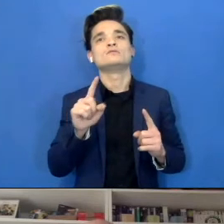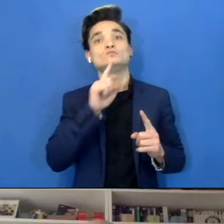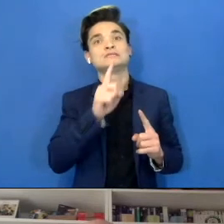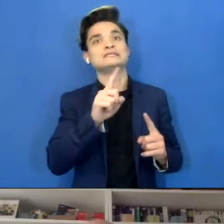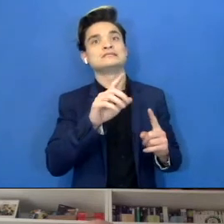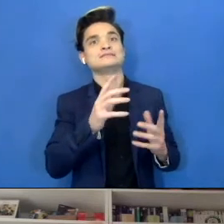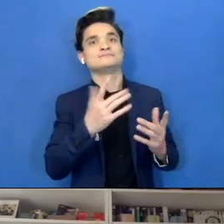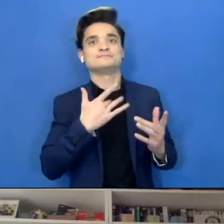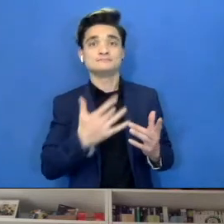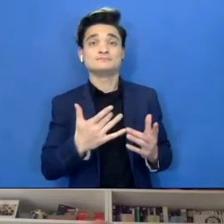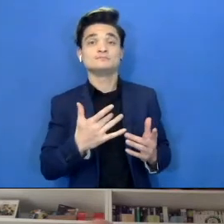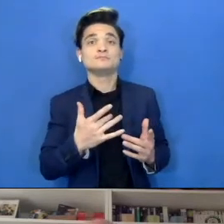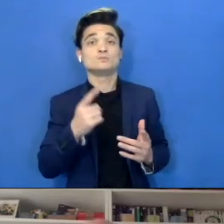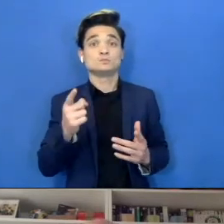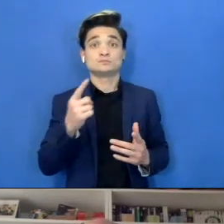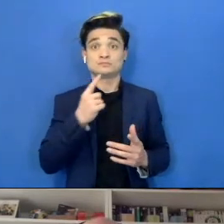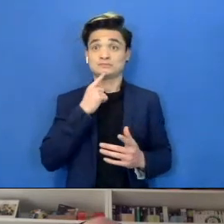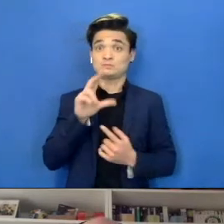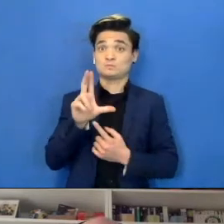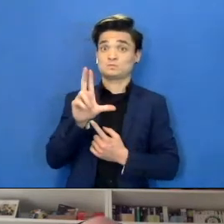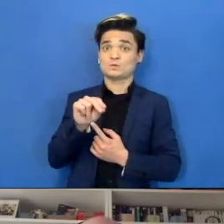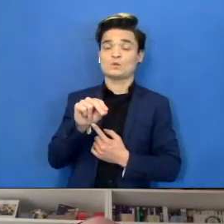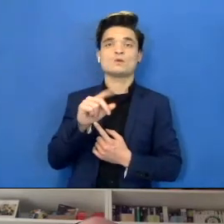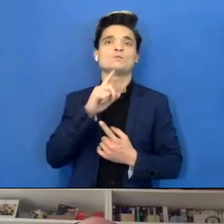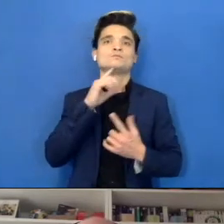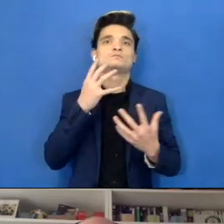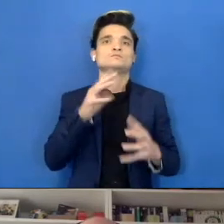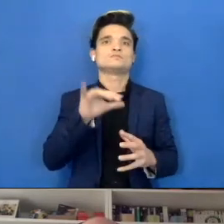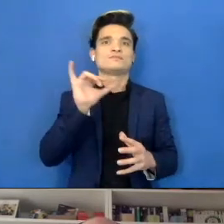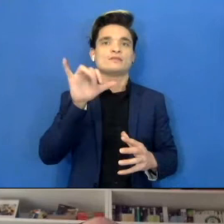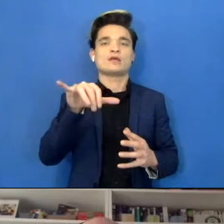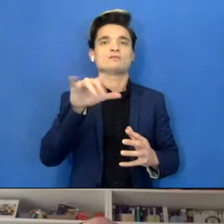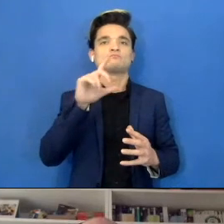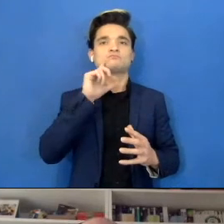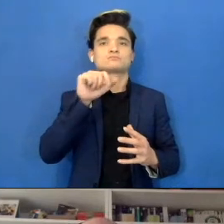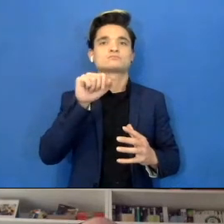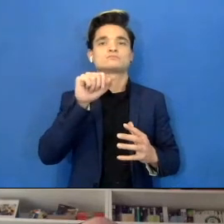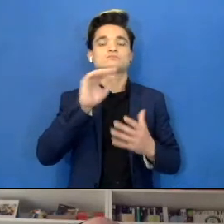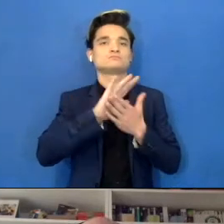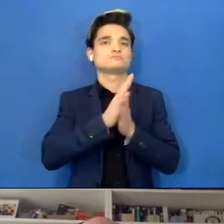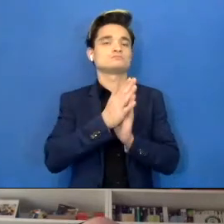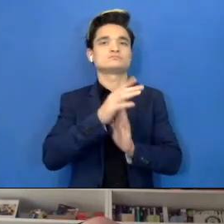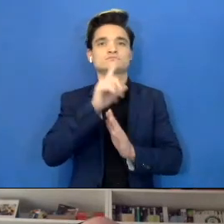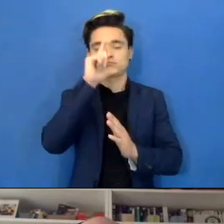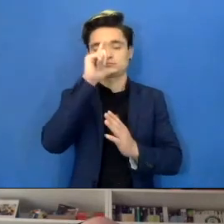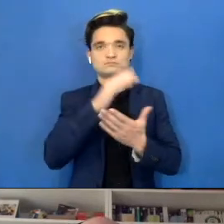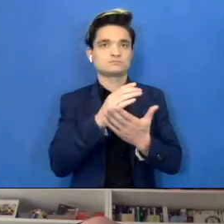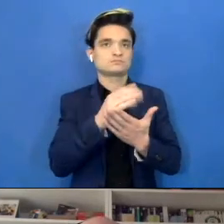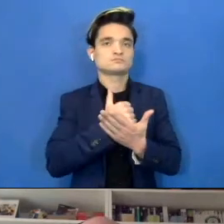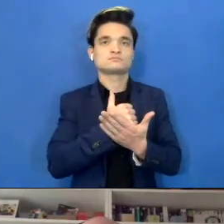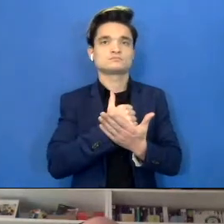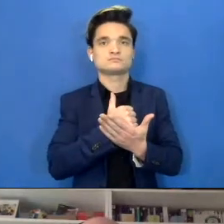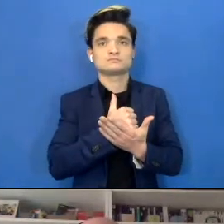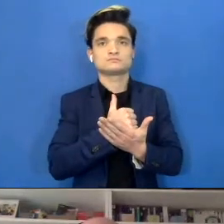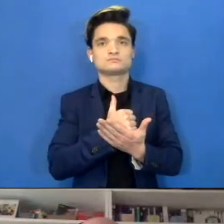and it's like suddenly you've shut down panic, because I'm not supposed to say no. Right? How can we say no?